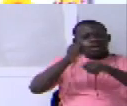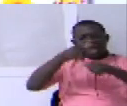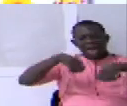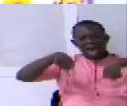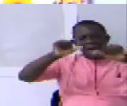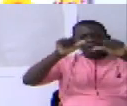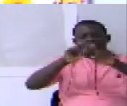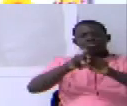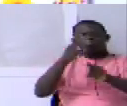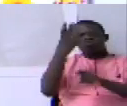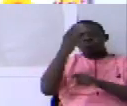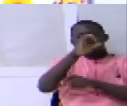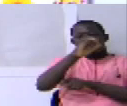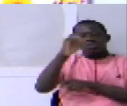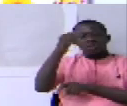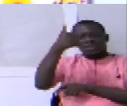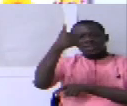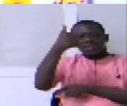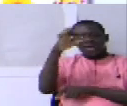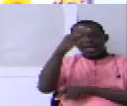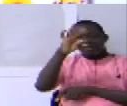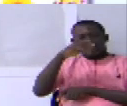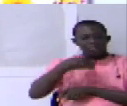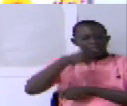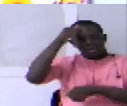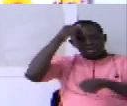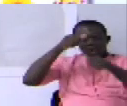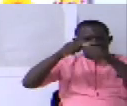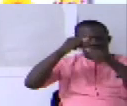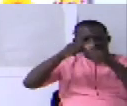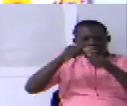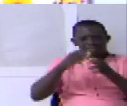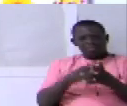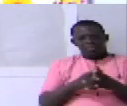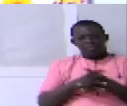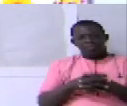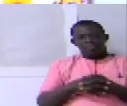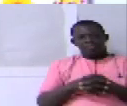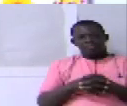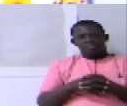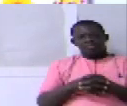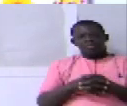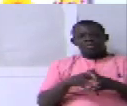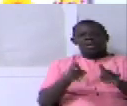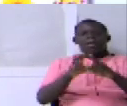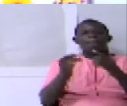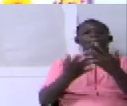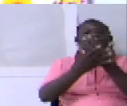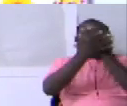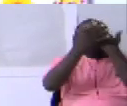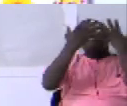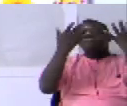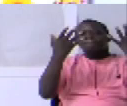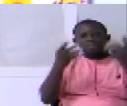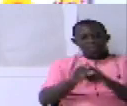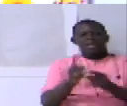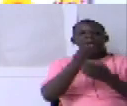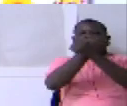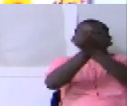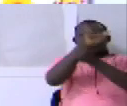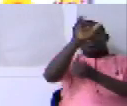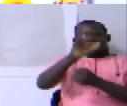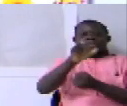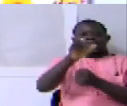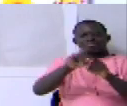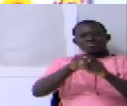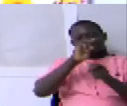well. Hakilo samre de 2006 sangokono. Yeah, many prisoners died, but the figure will not